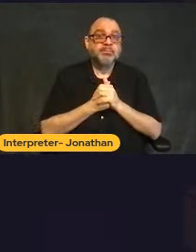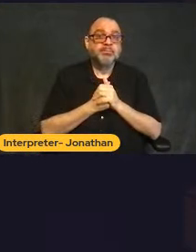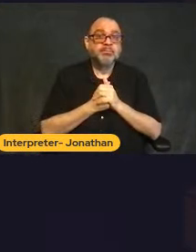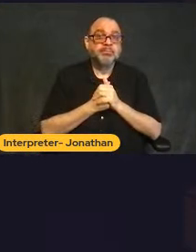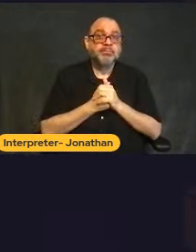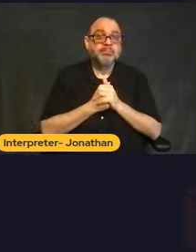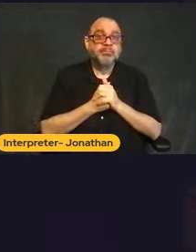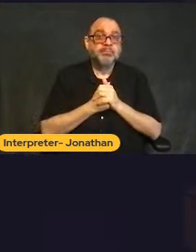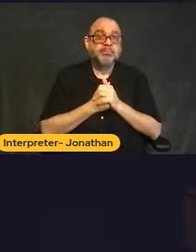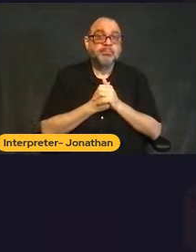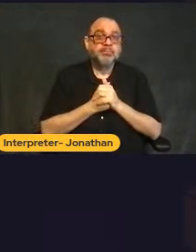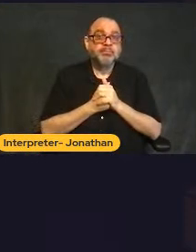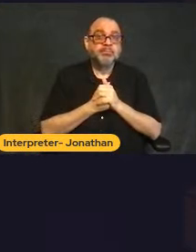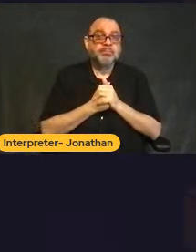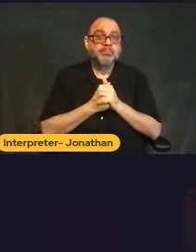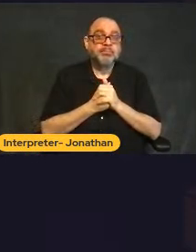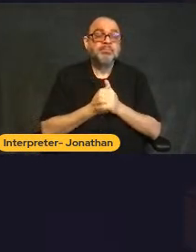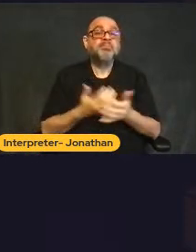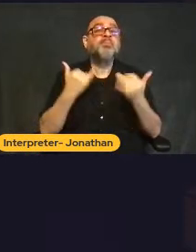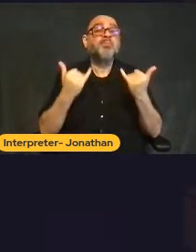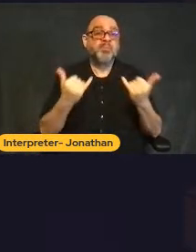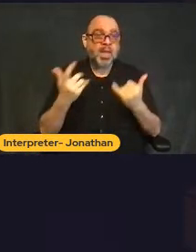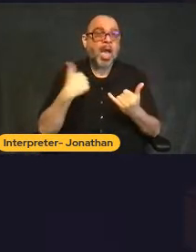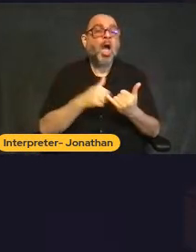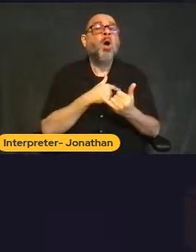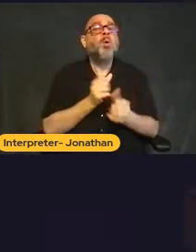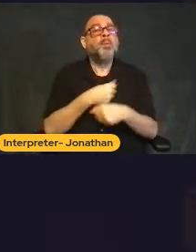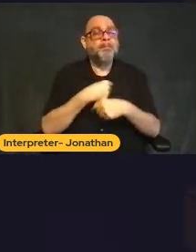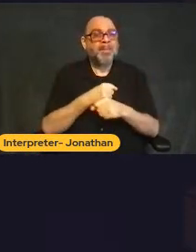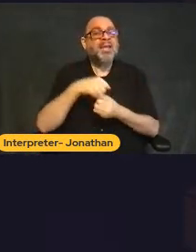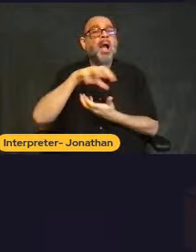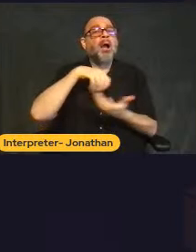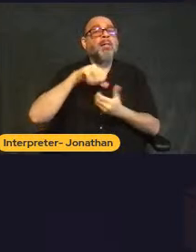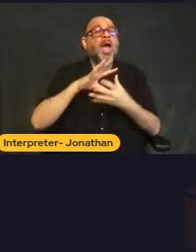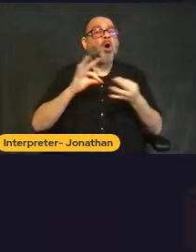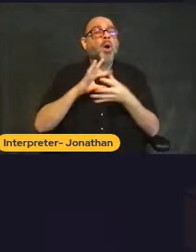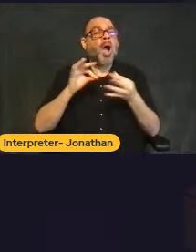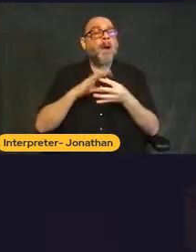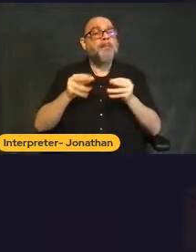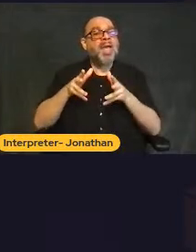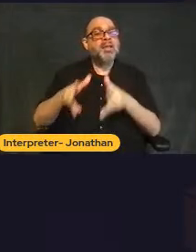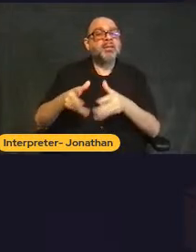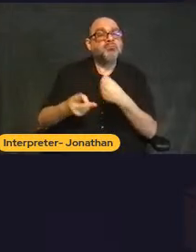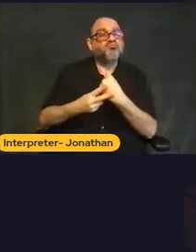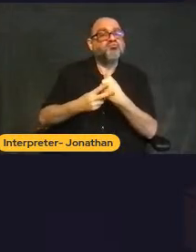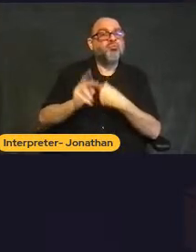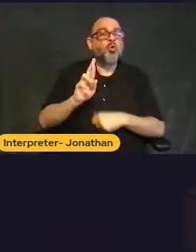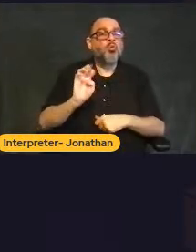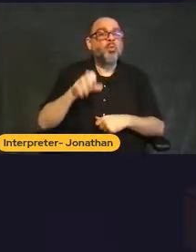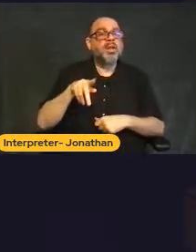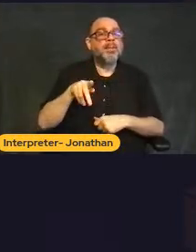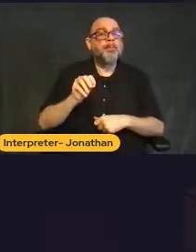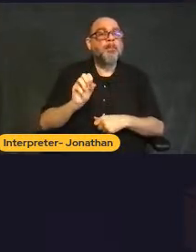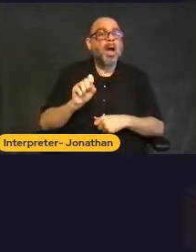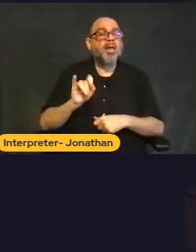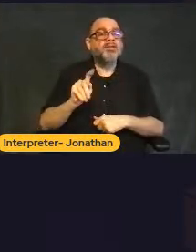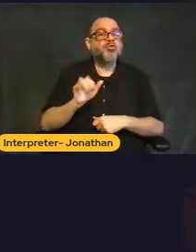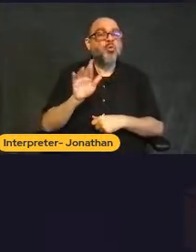First, we will create a code commit repository. So we'll do that, call